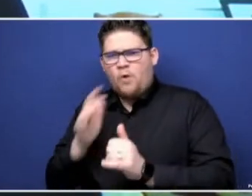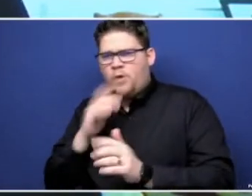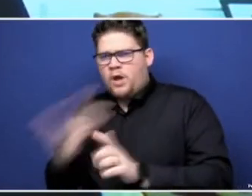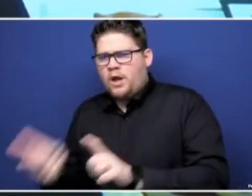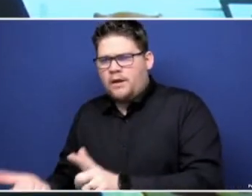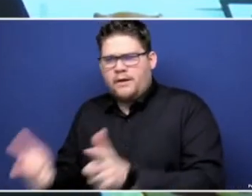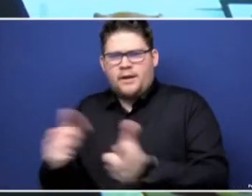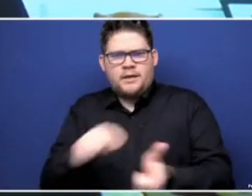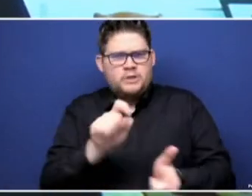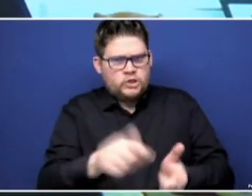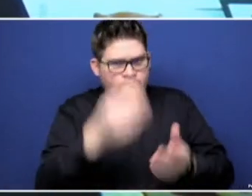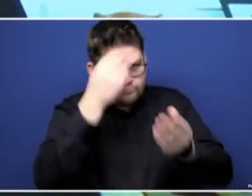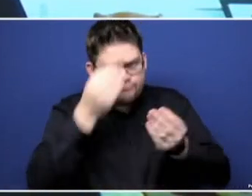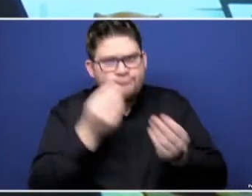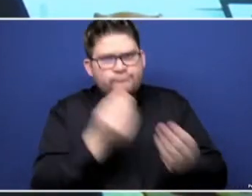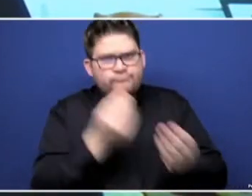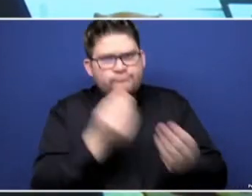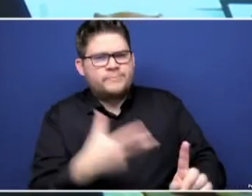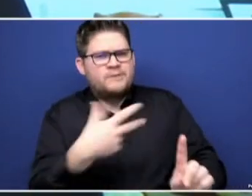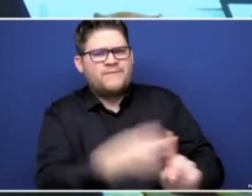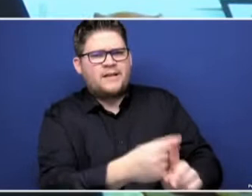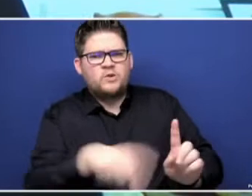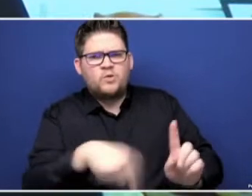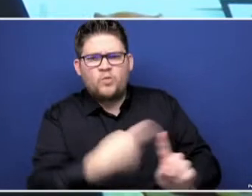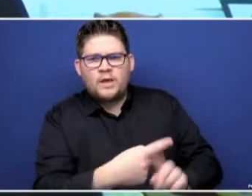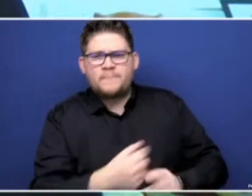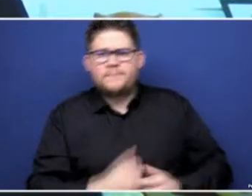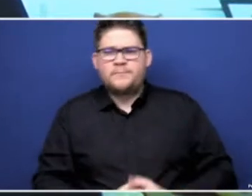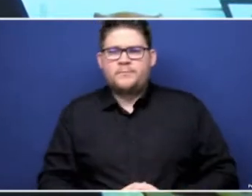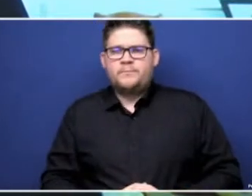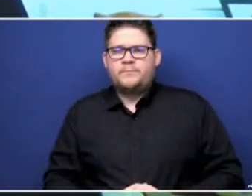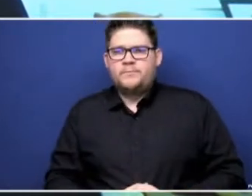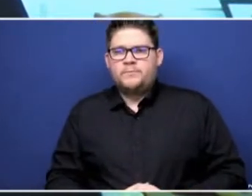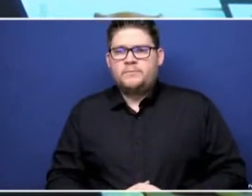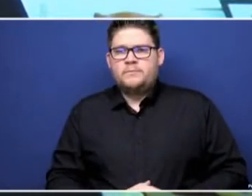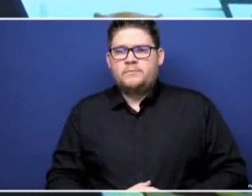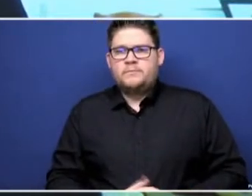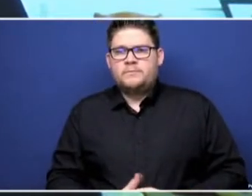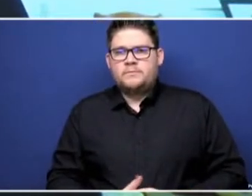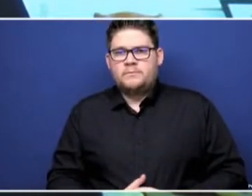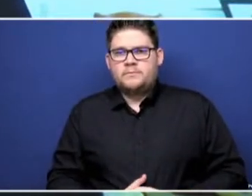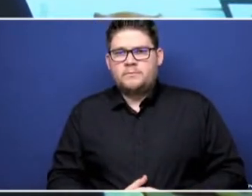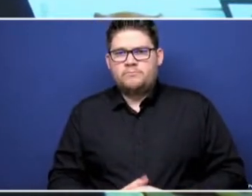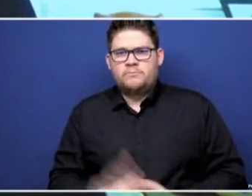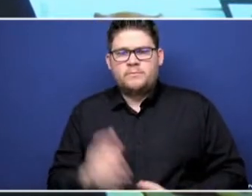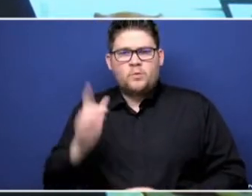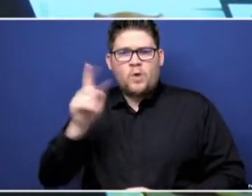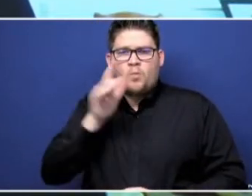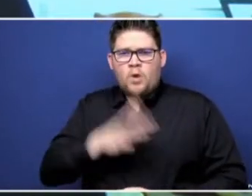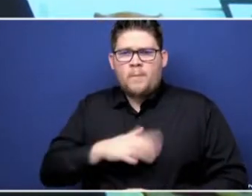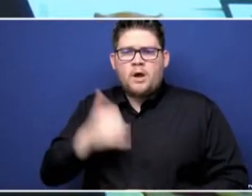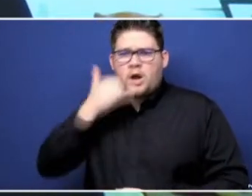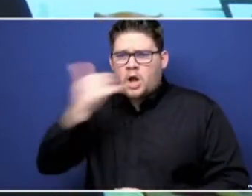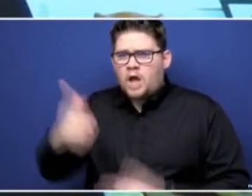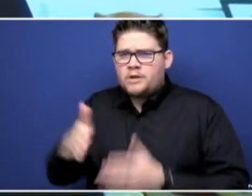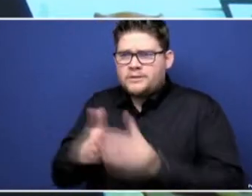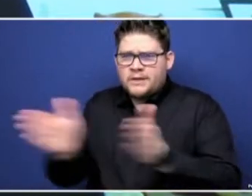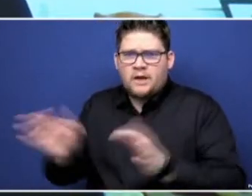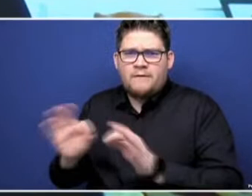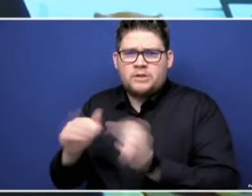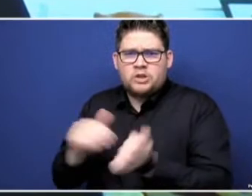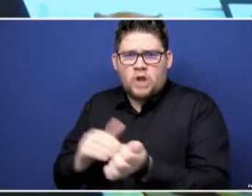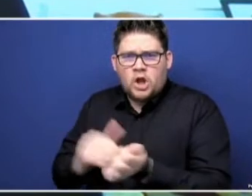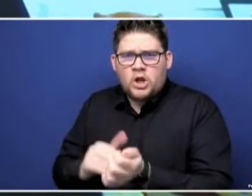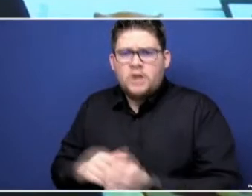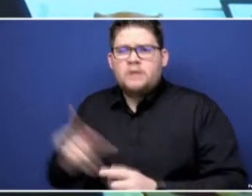program has actually moved up along with our age cohorts, and we're actually ahead of our regular timeline that we had